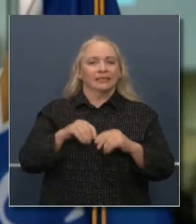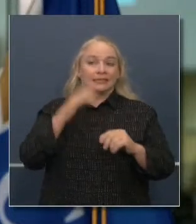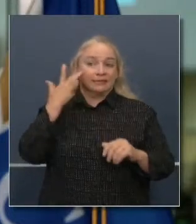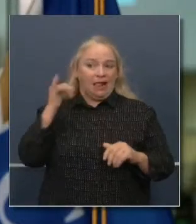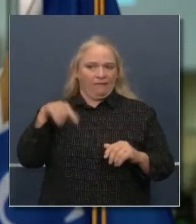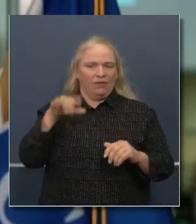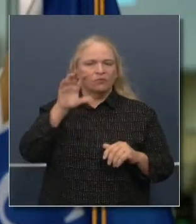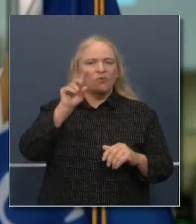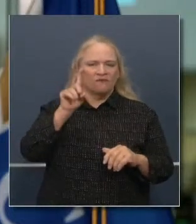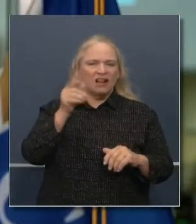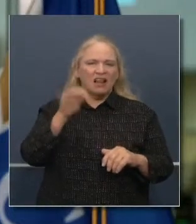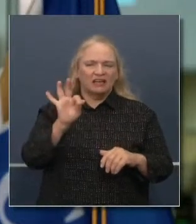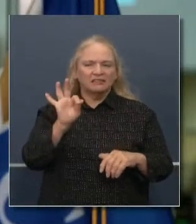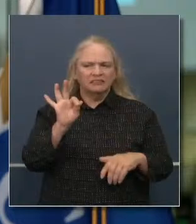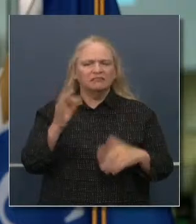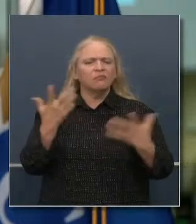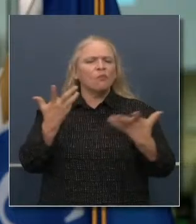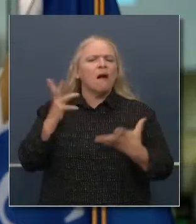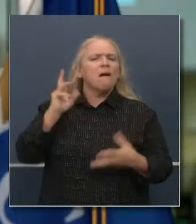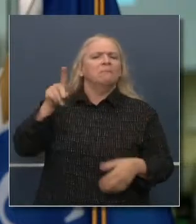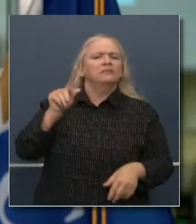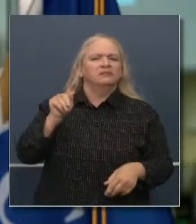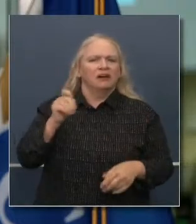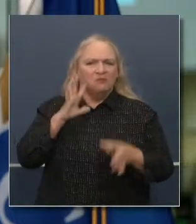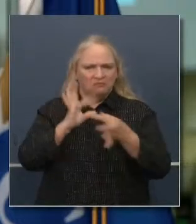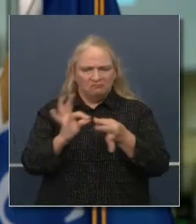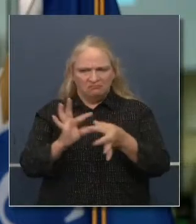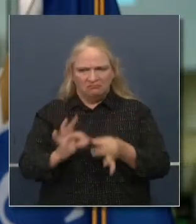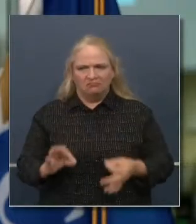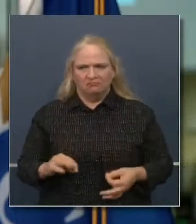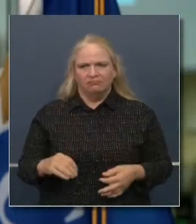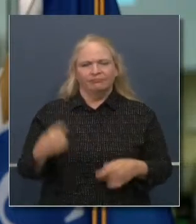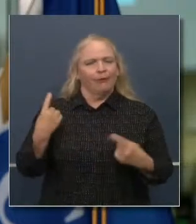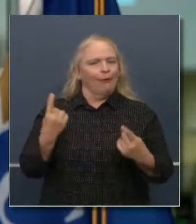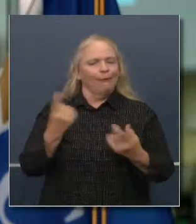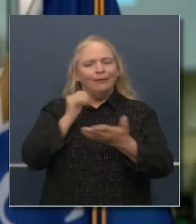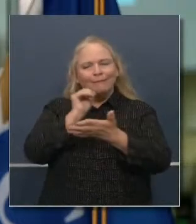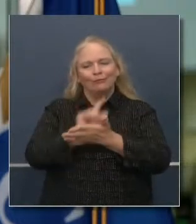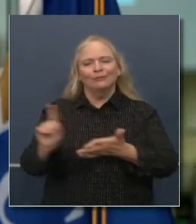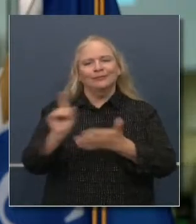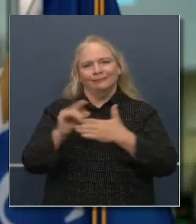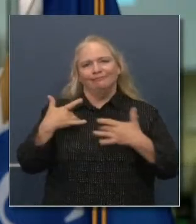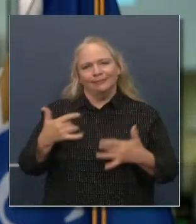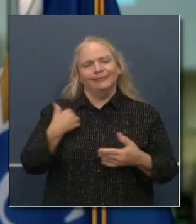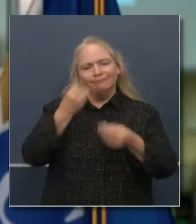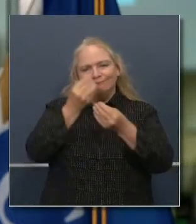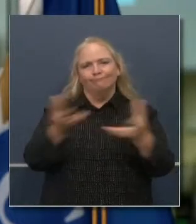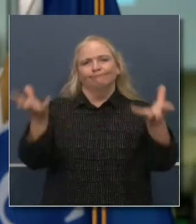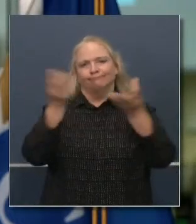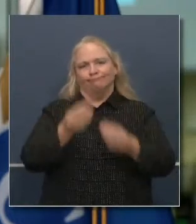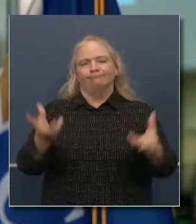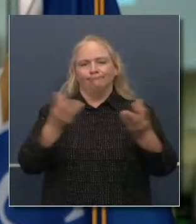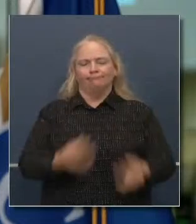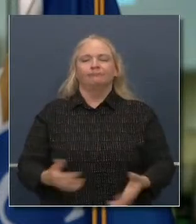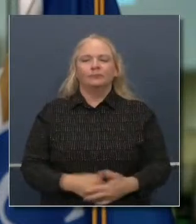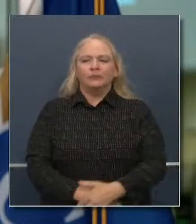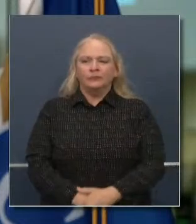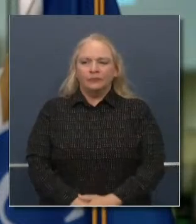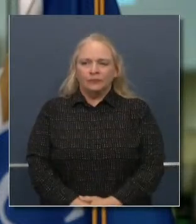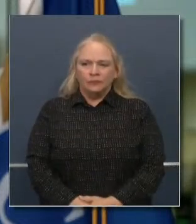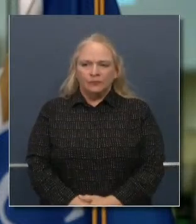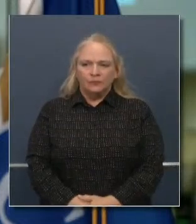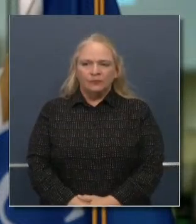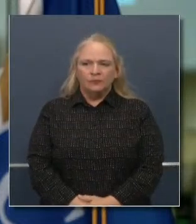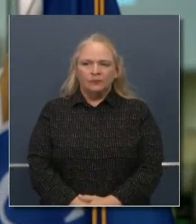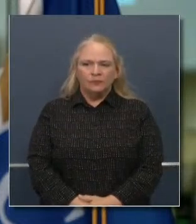response. As we've been doing on a weekly basis, let me begin the week by just stating up front some of the trend lines